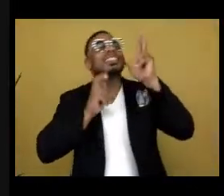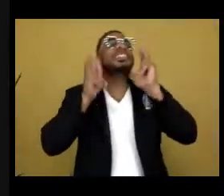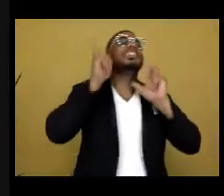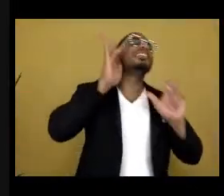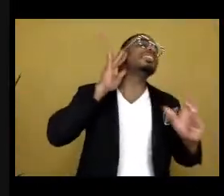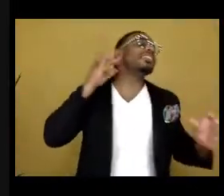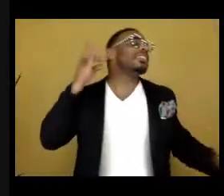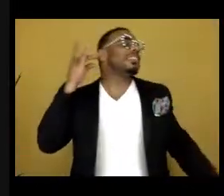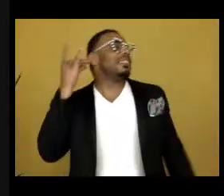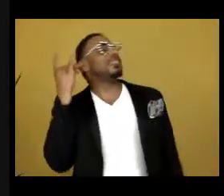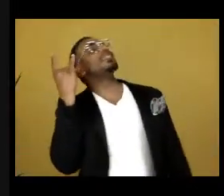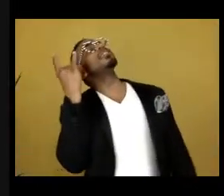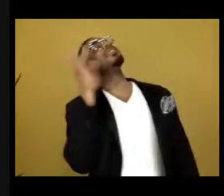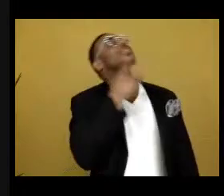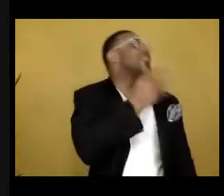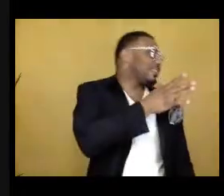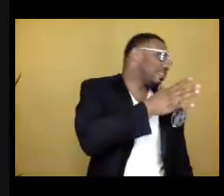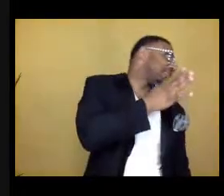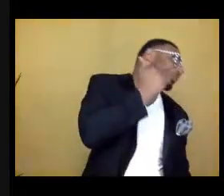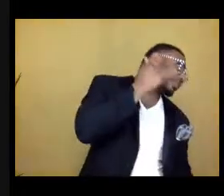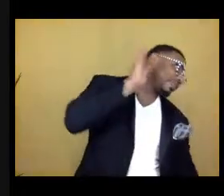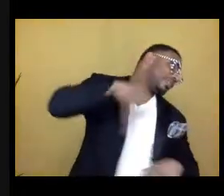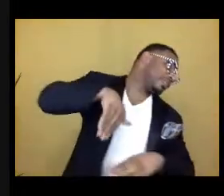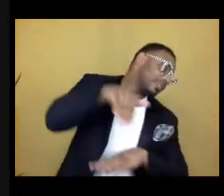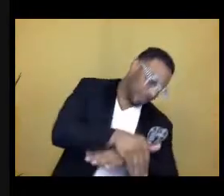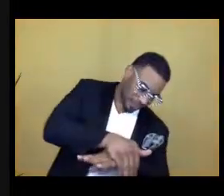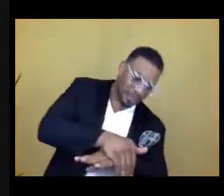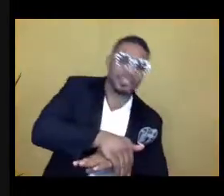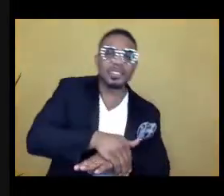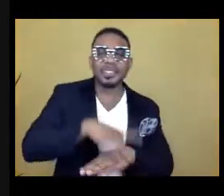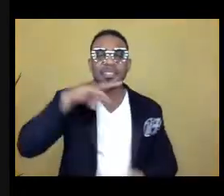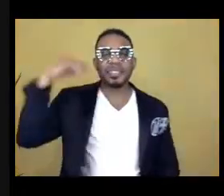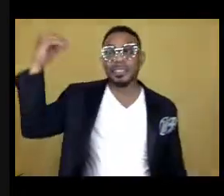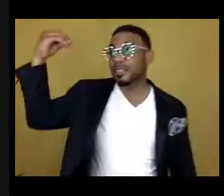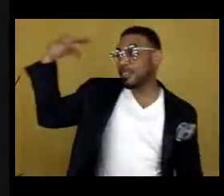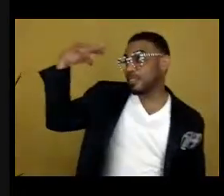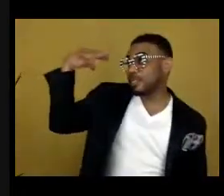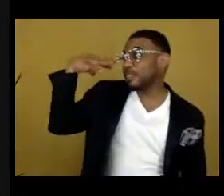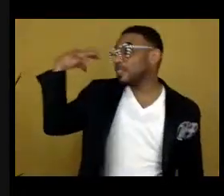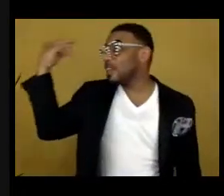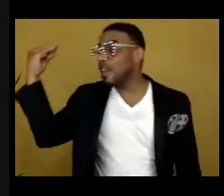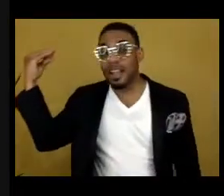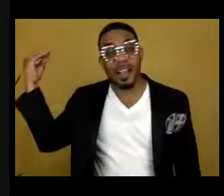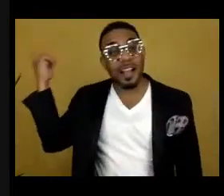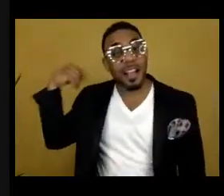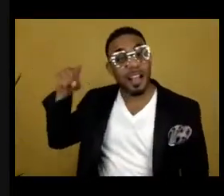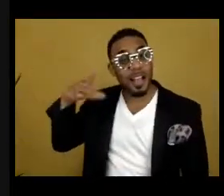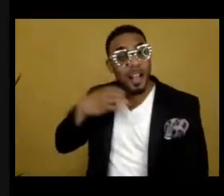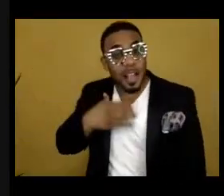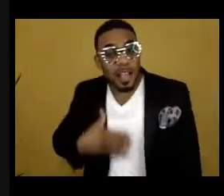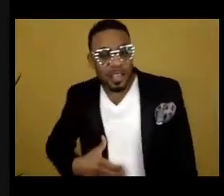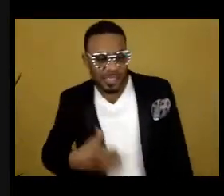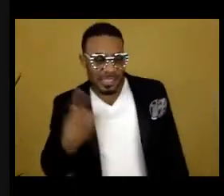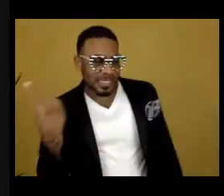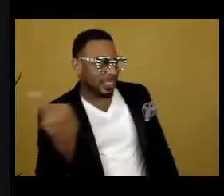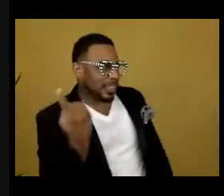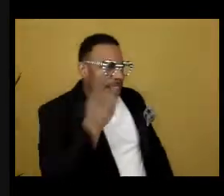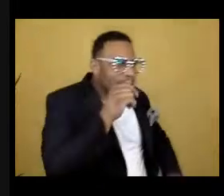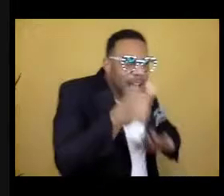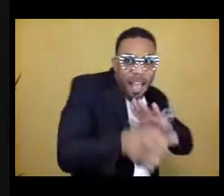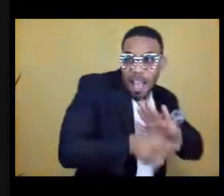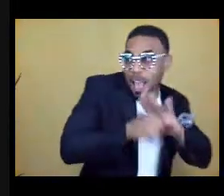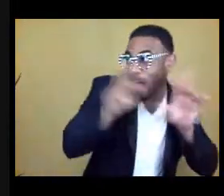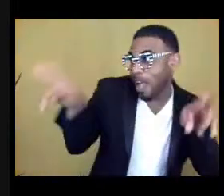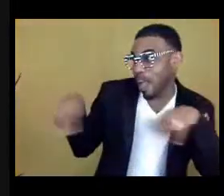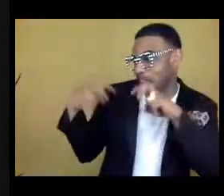in my ear to my mama come and say it's too late, cause the lights are on outside. Wish there was somewhere to